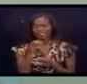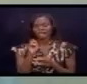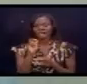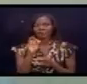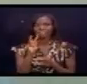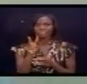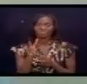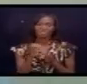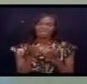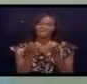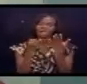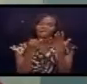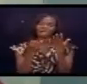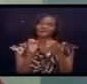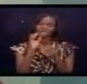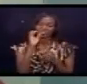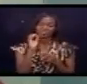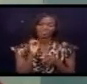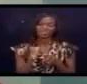feel it's a good thing.